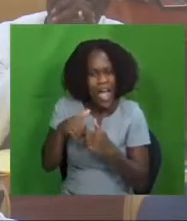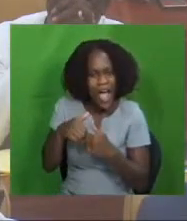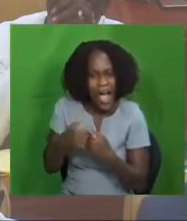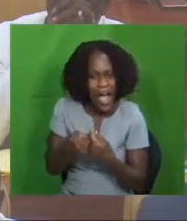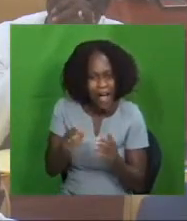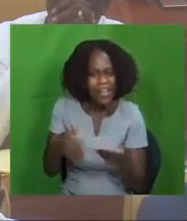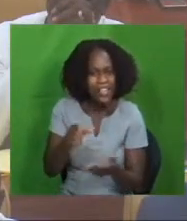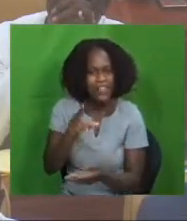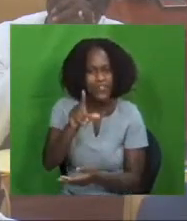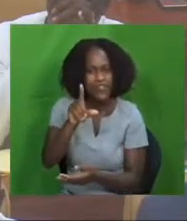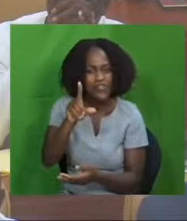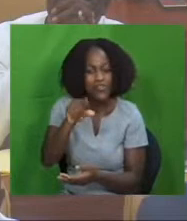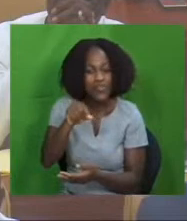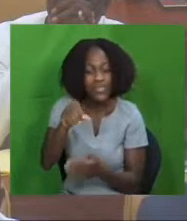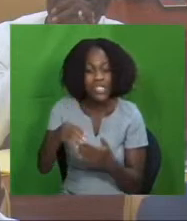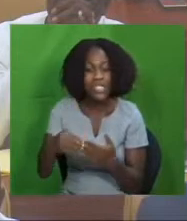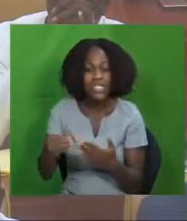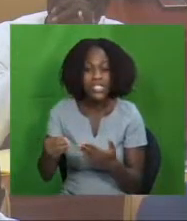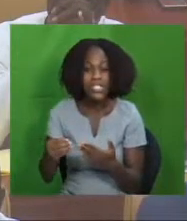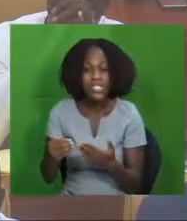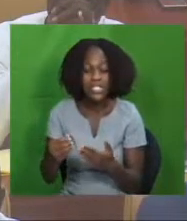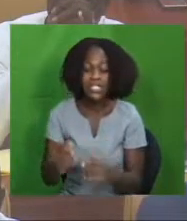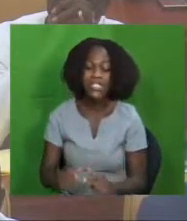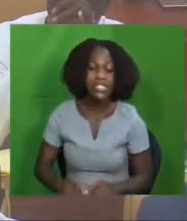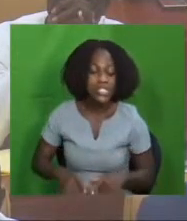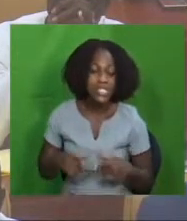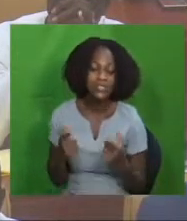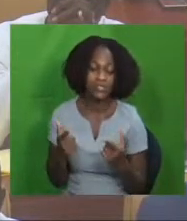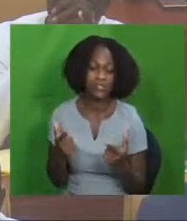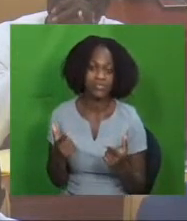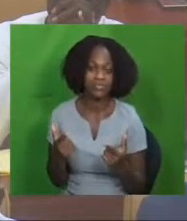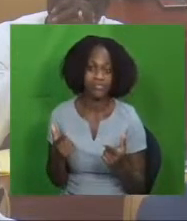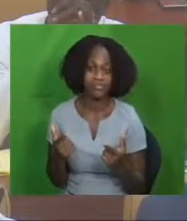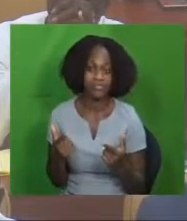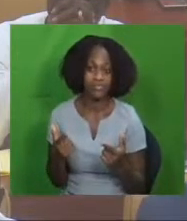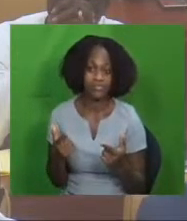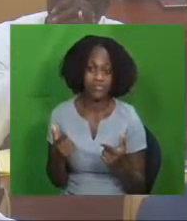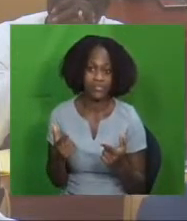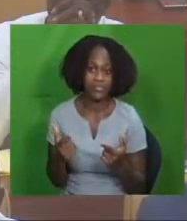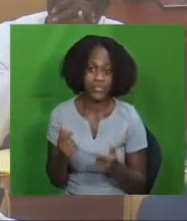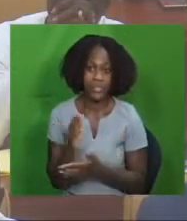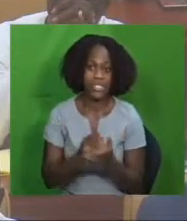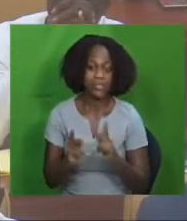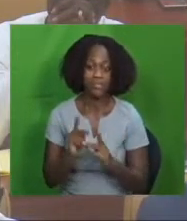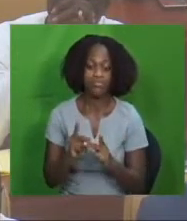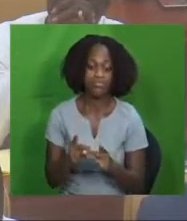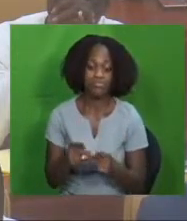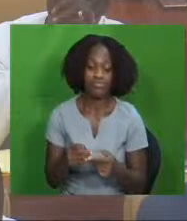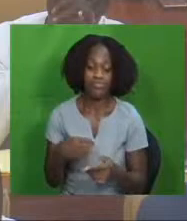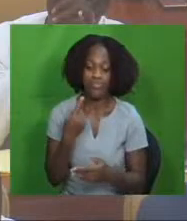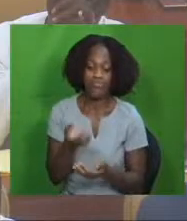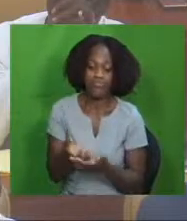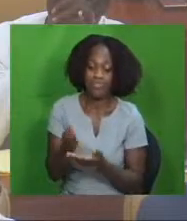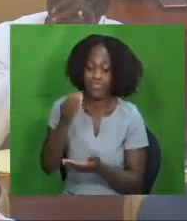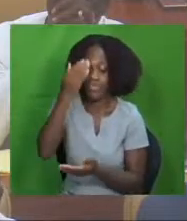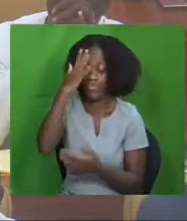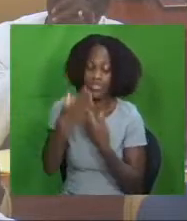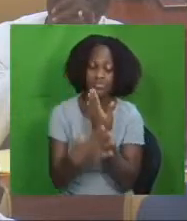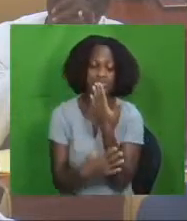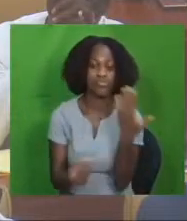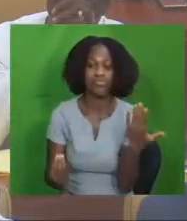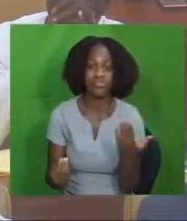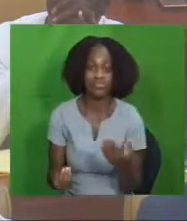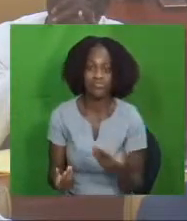20 cedis to survive. Unfortunately, there are people living in glass houses who don't know poverty. And so they will